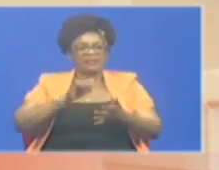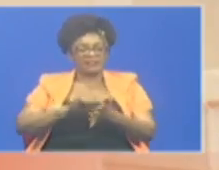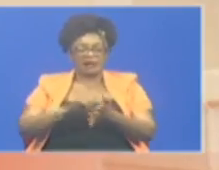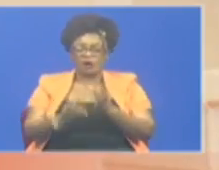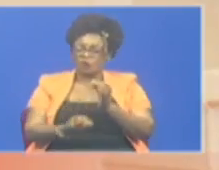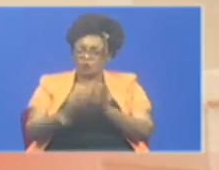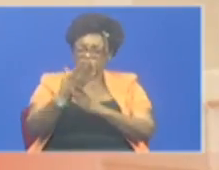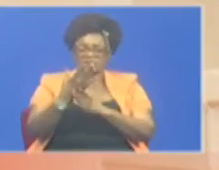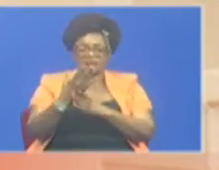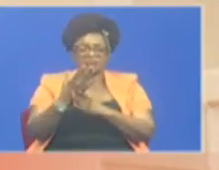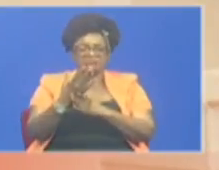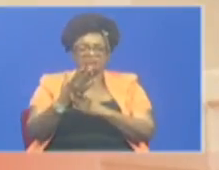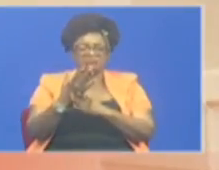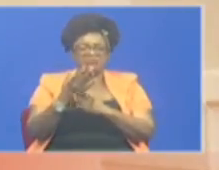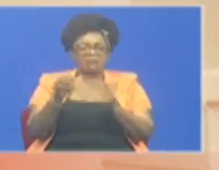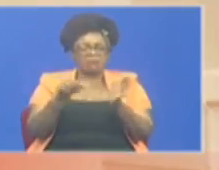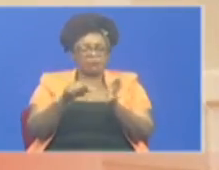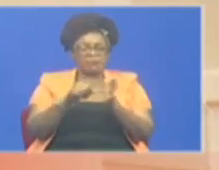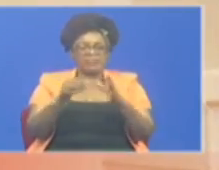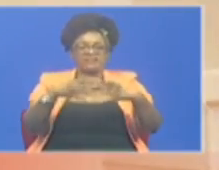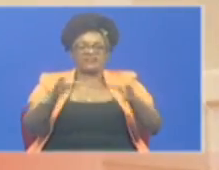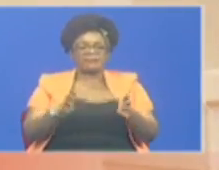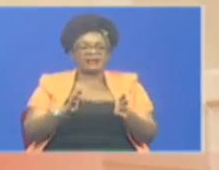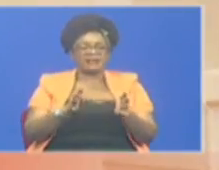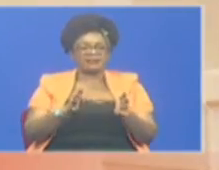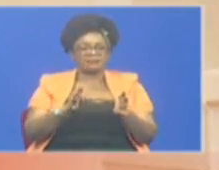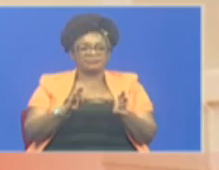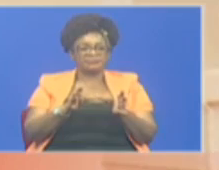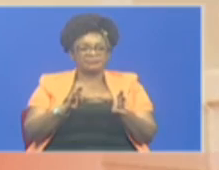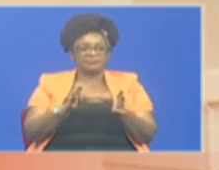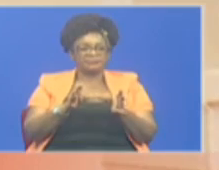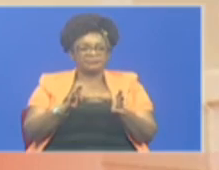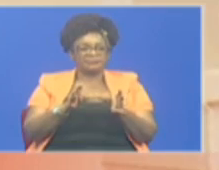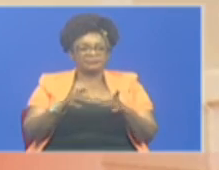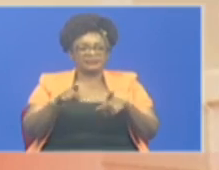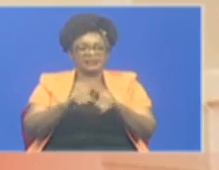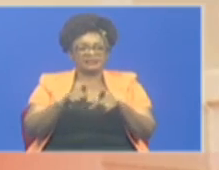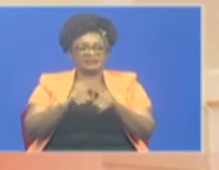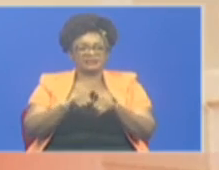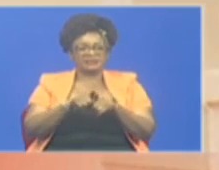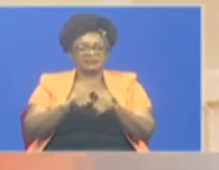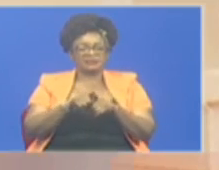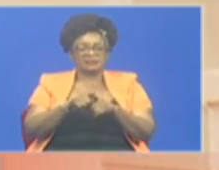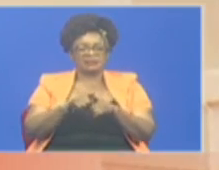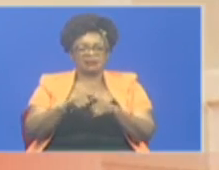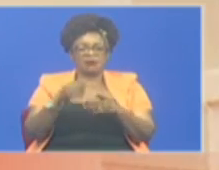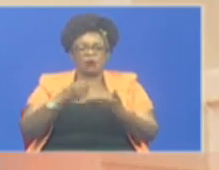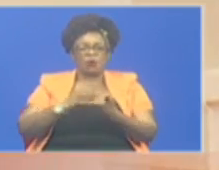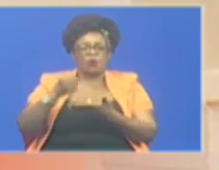families anxiety. One such is the holding of exams this year.